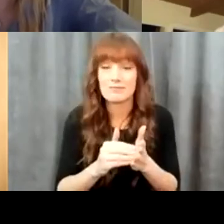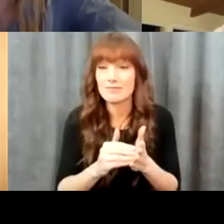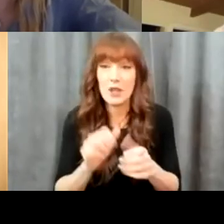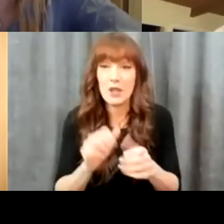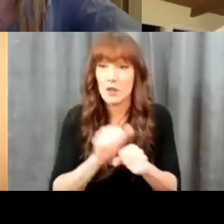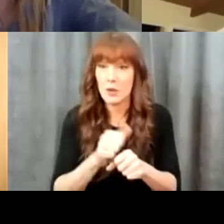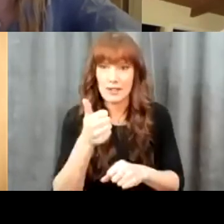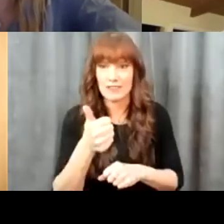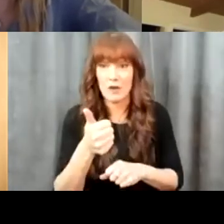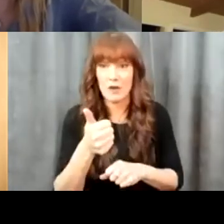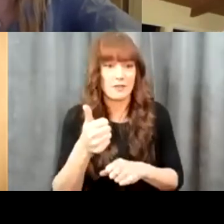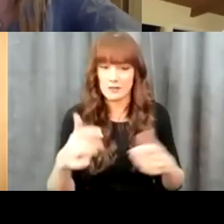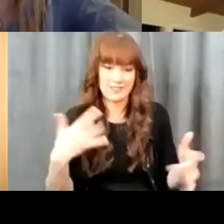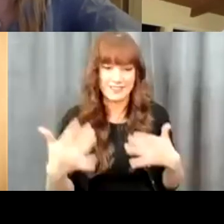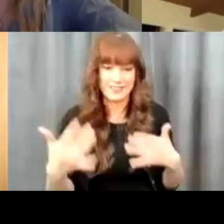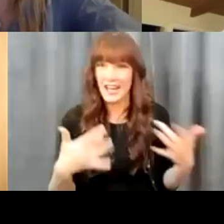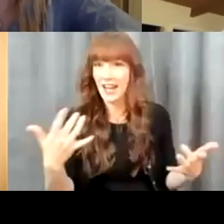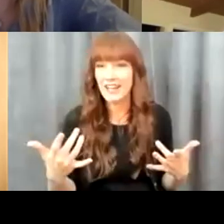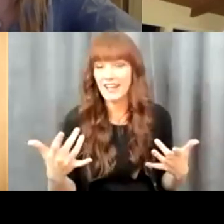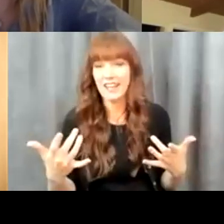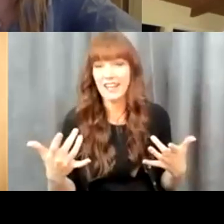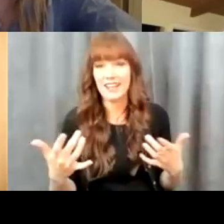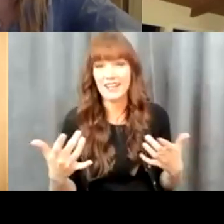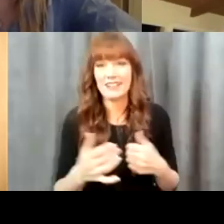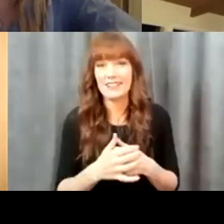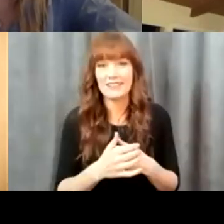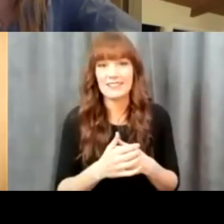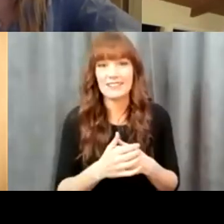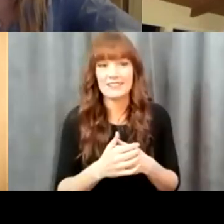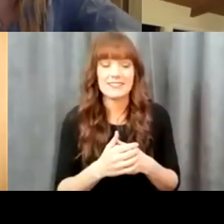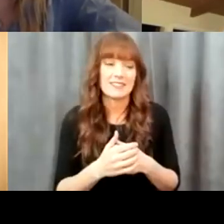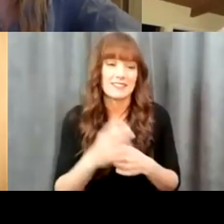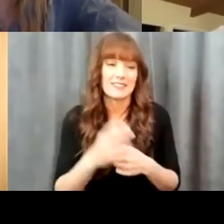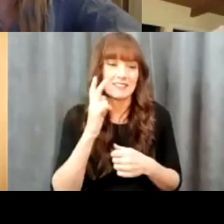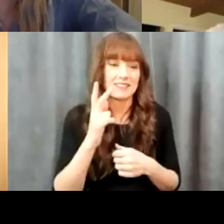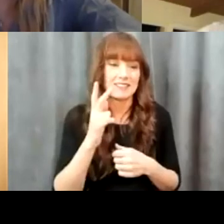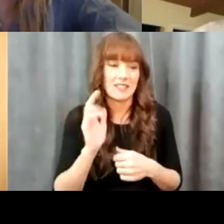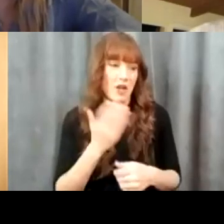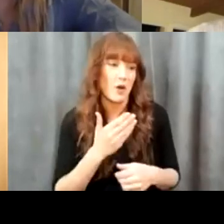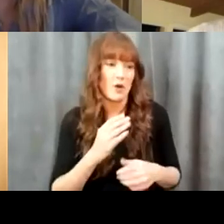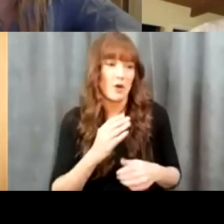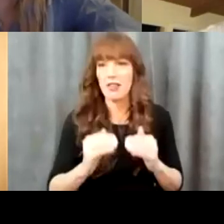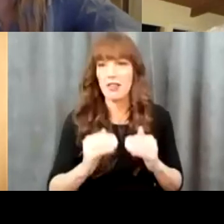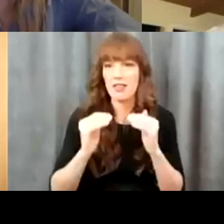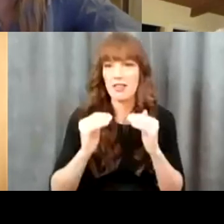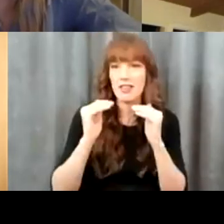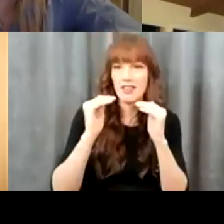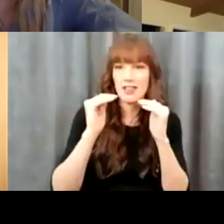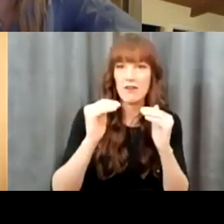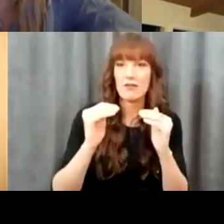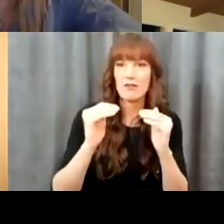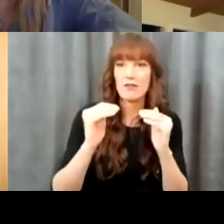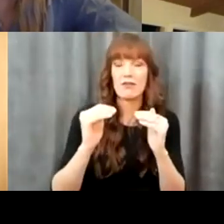work itself was exciting, you know, to see the level that we were going to be able to